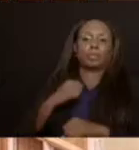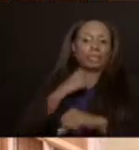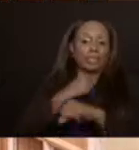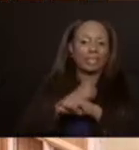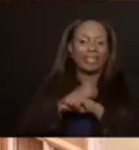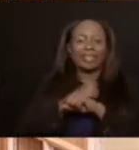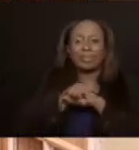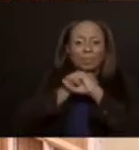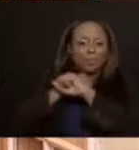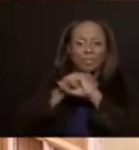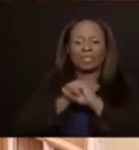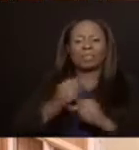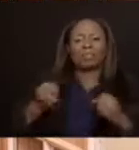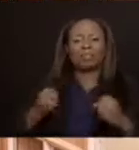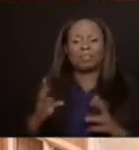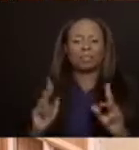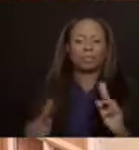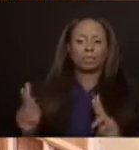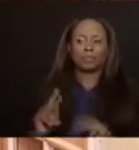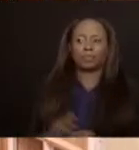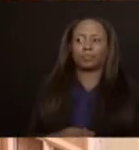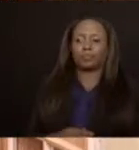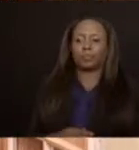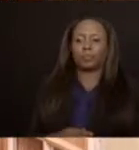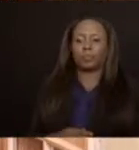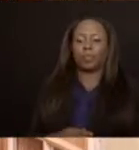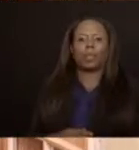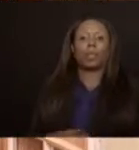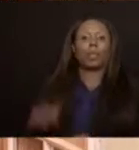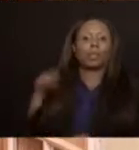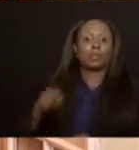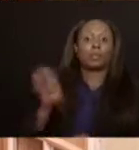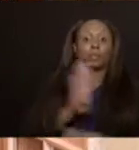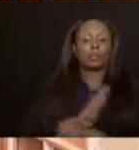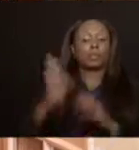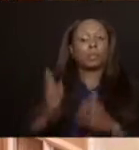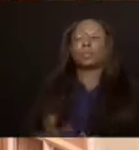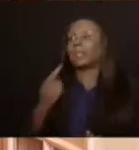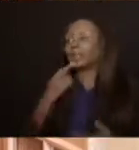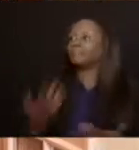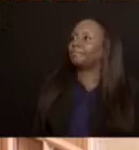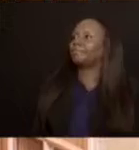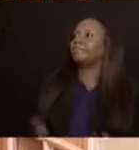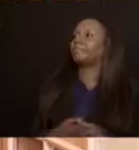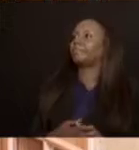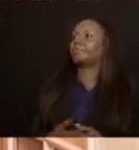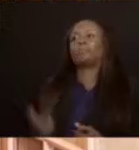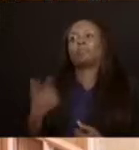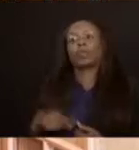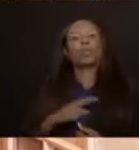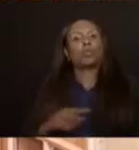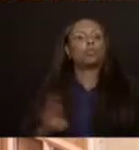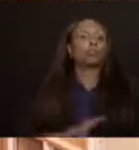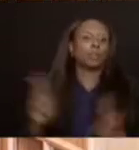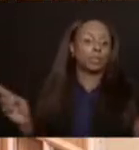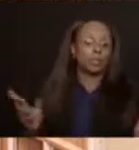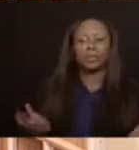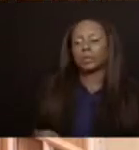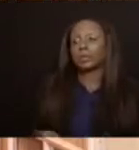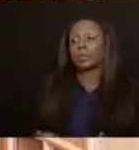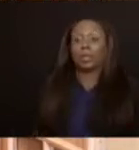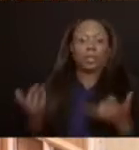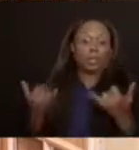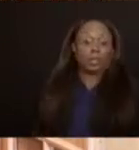many people. And you Barbadians have stepped up to the plate and have said, look, we are prepared to do this thing. Now we